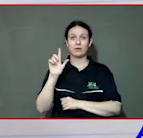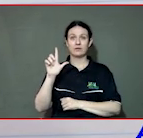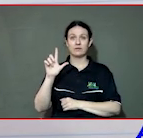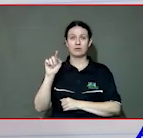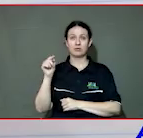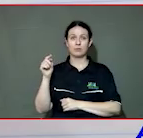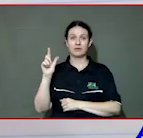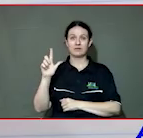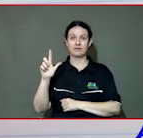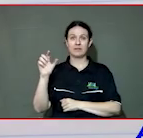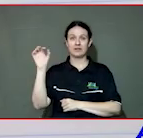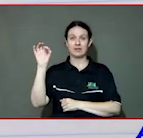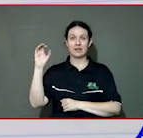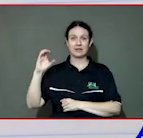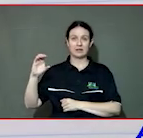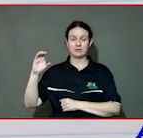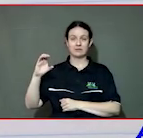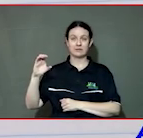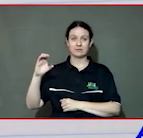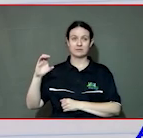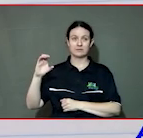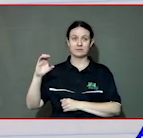117,7 degrees Celsius